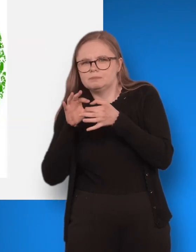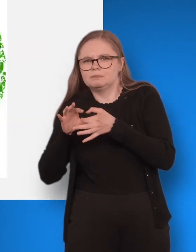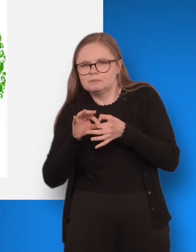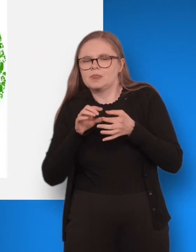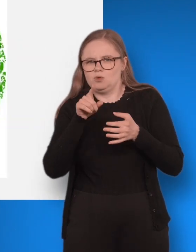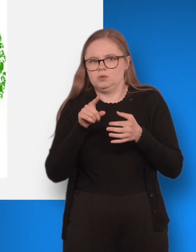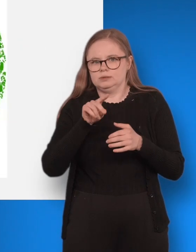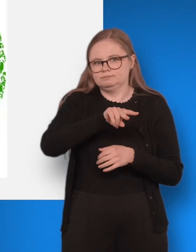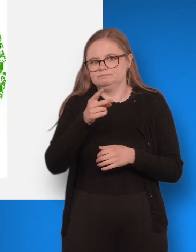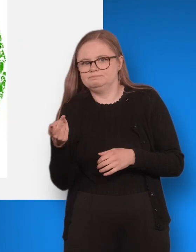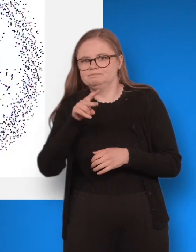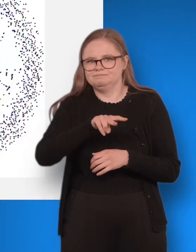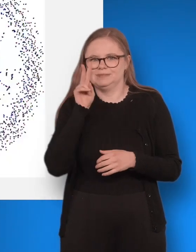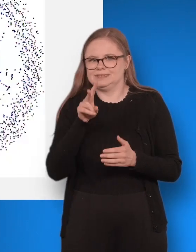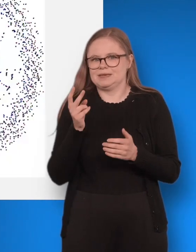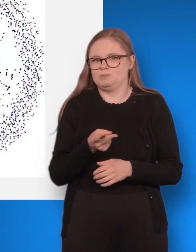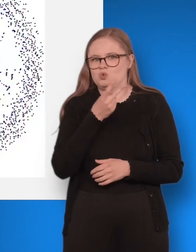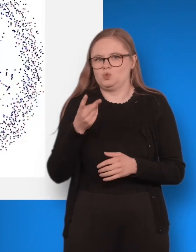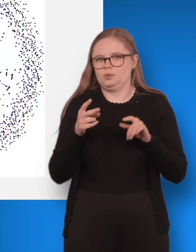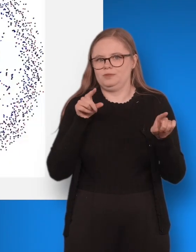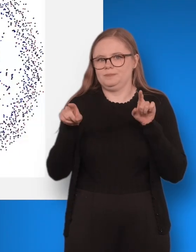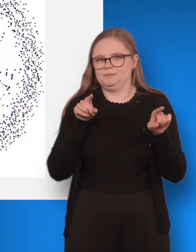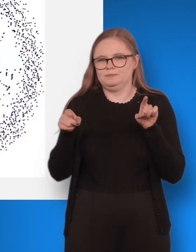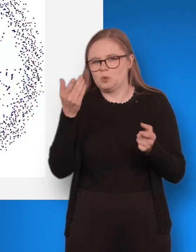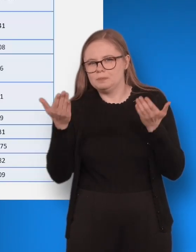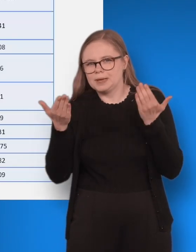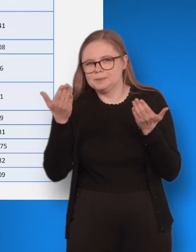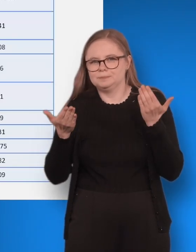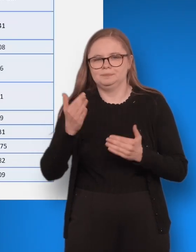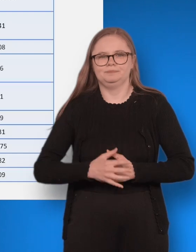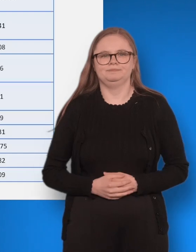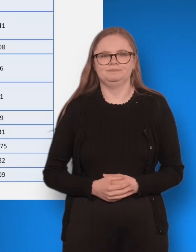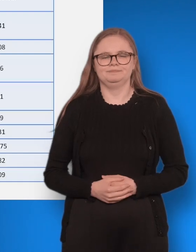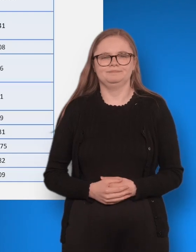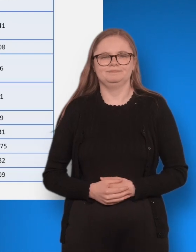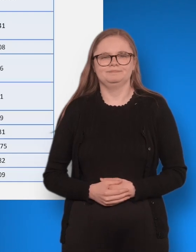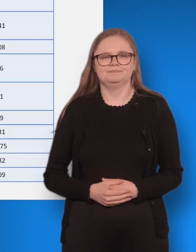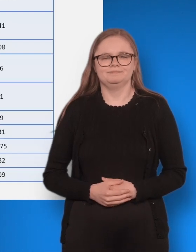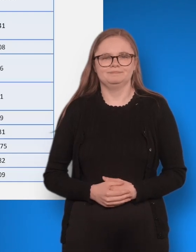flick back to the other one so you can see the comparison.